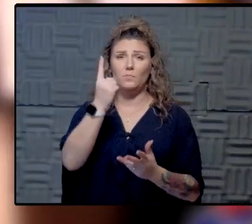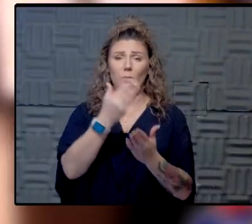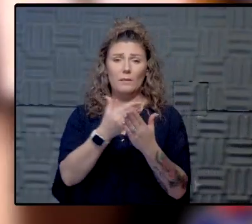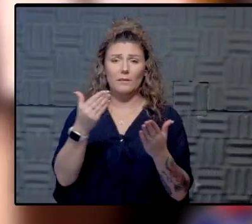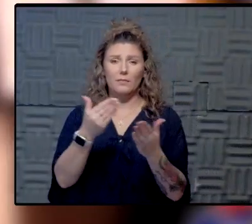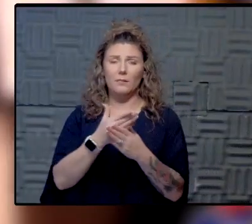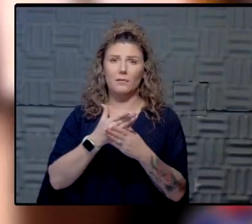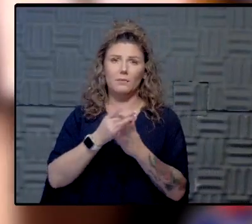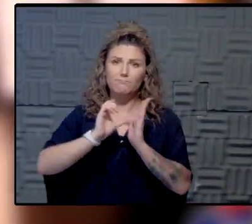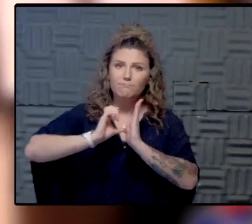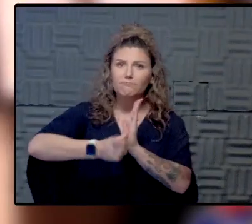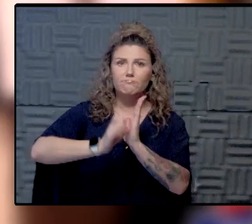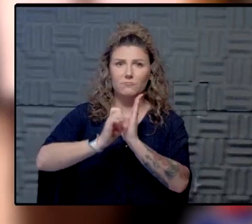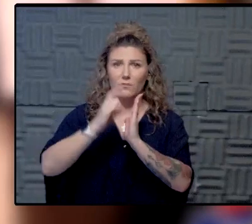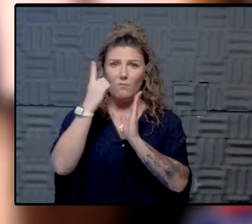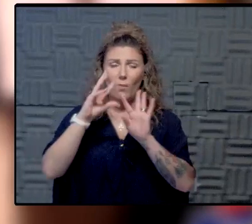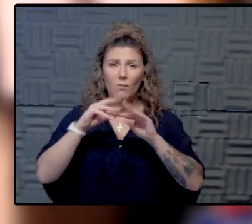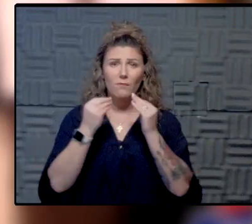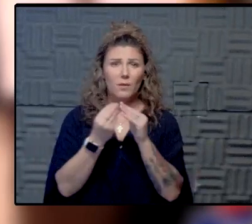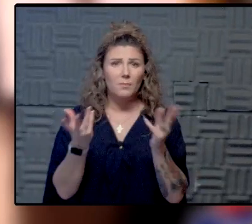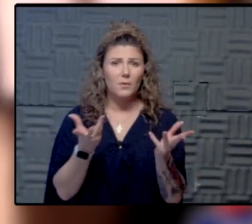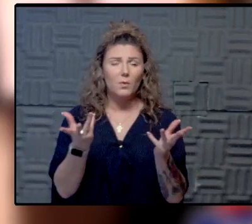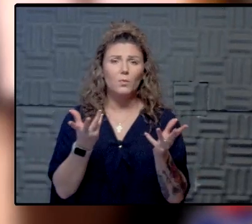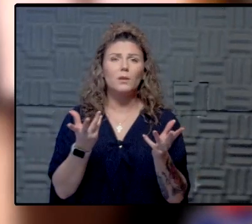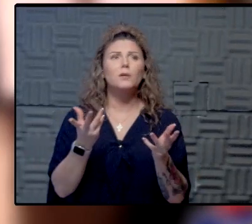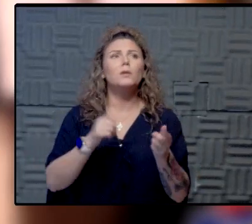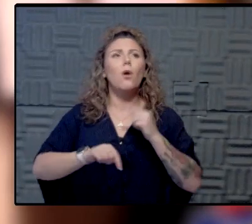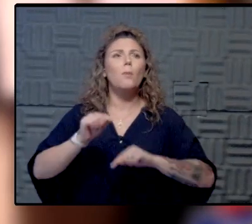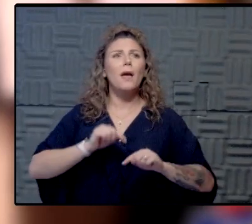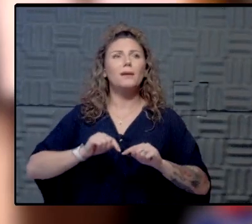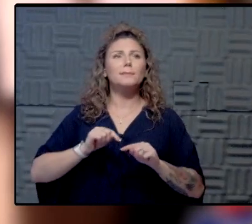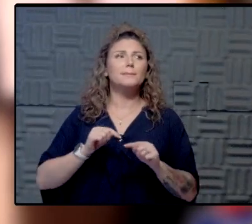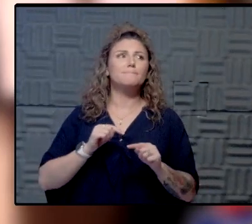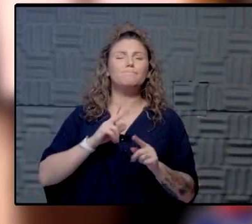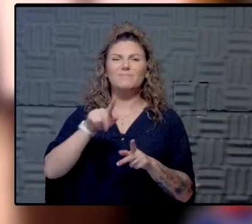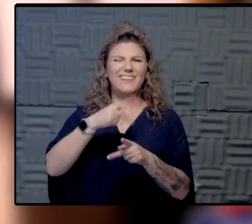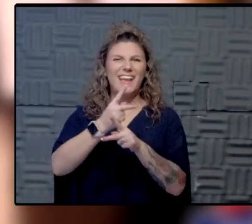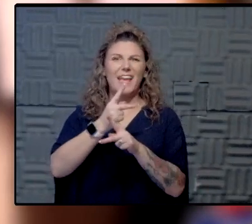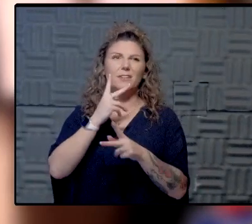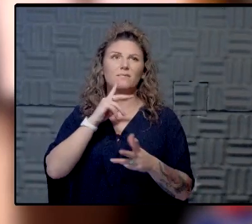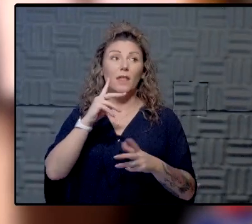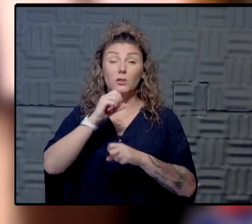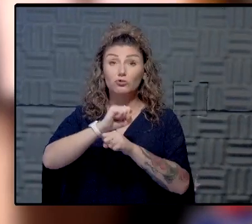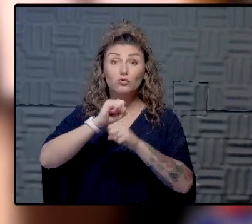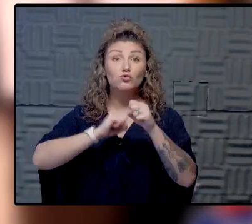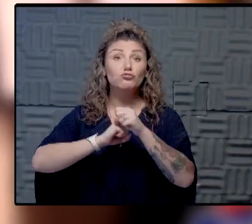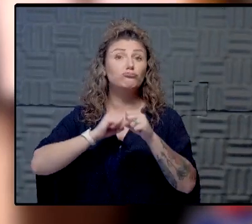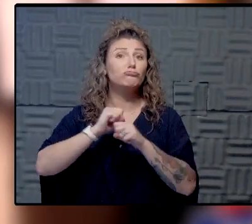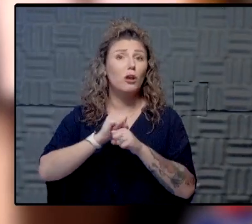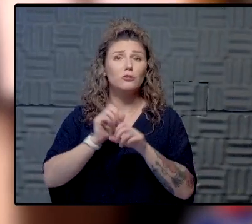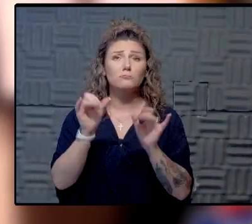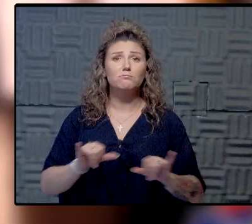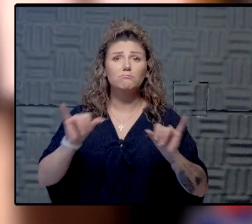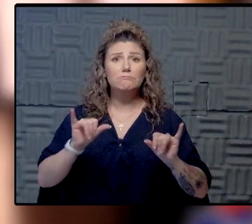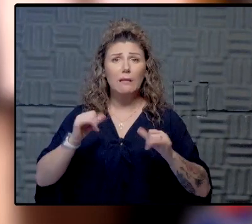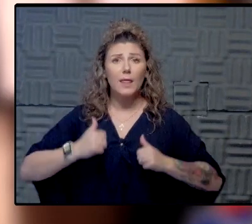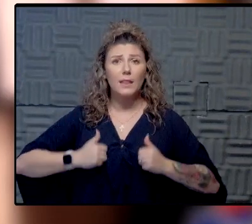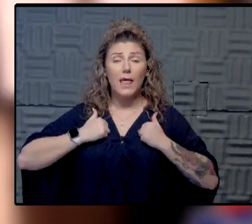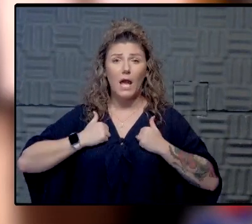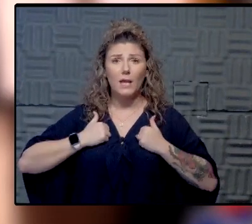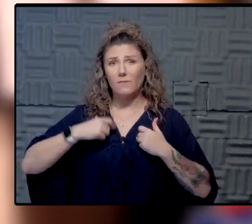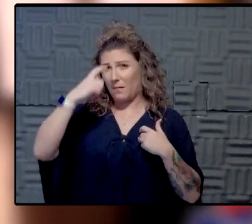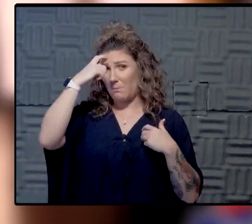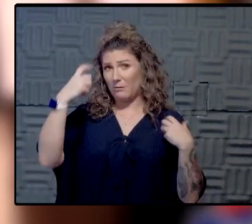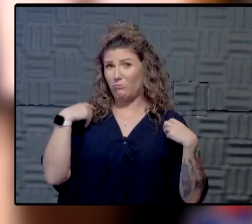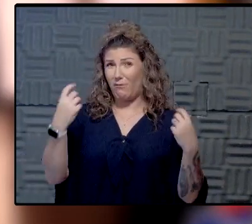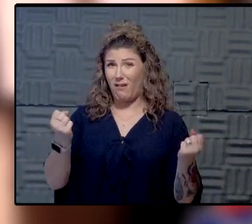I've been stressing to families is trying to get back to some kind of structured life. A lot of this, I think, is the mental health